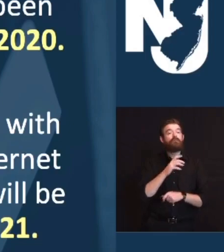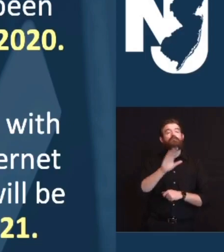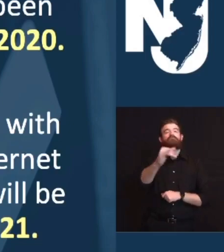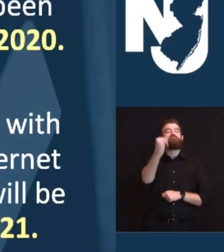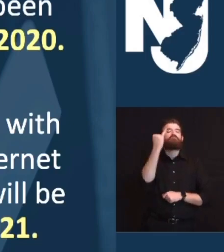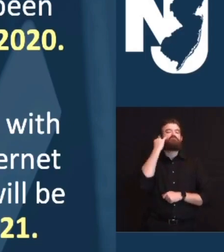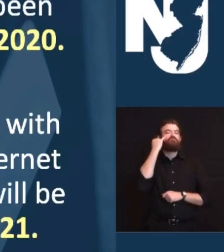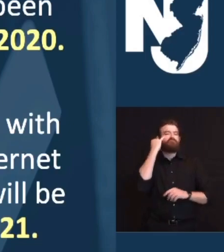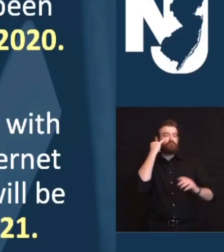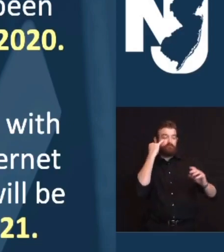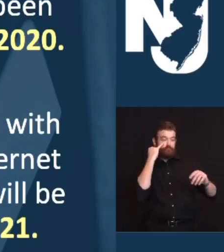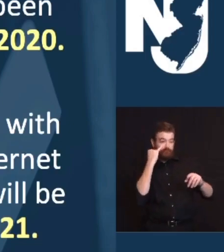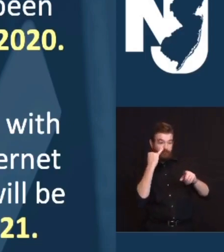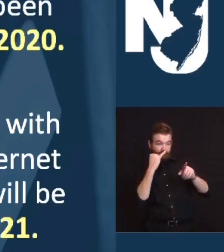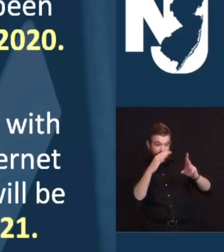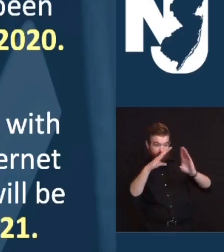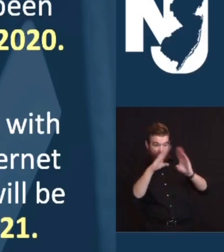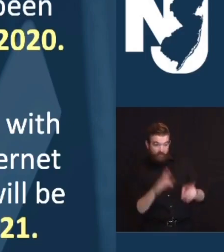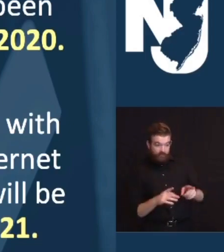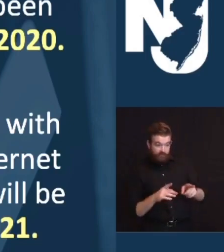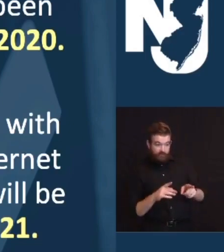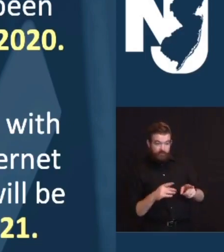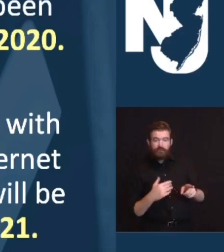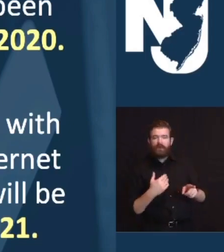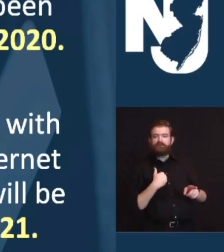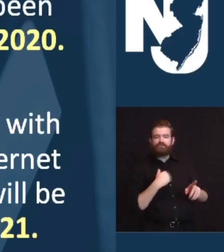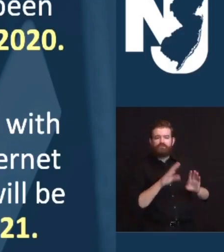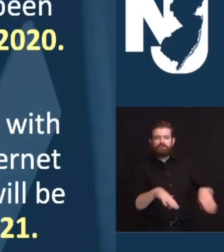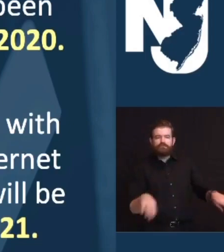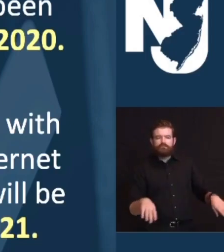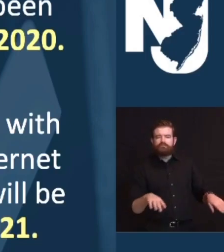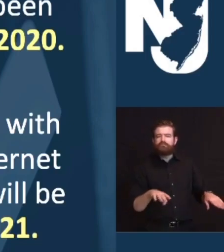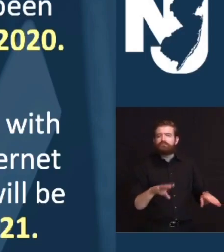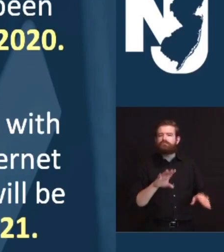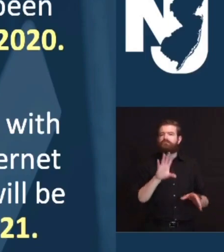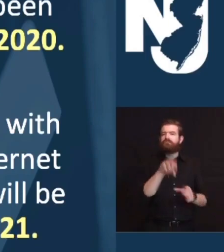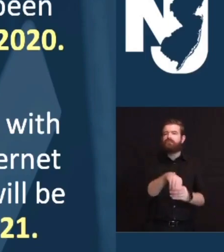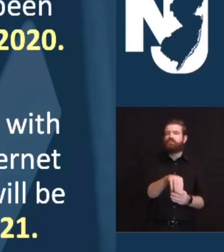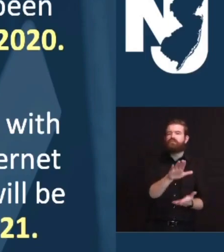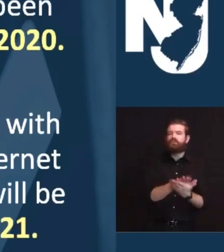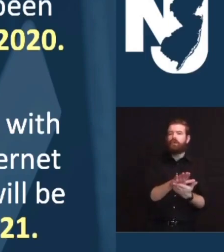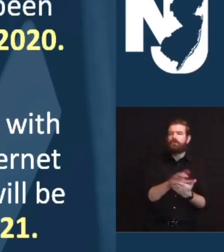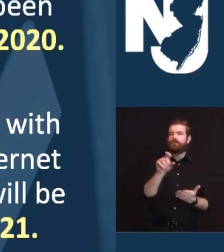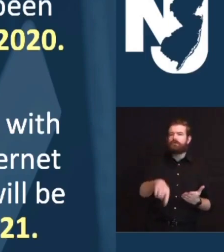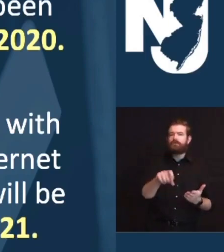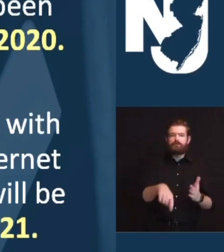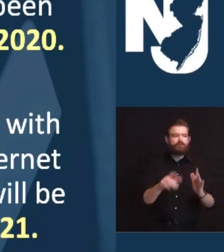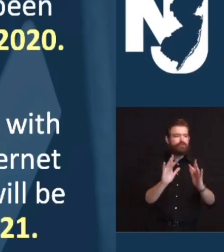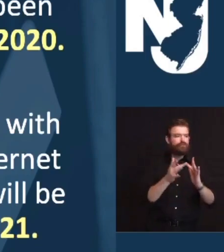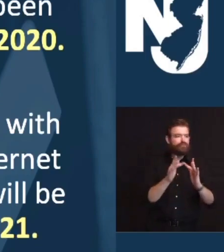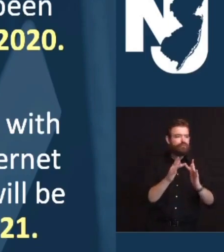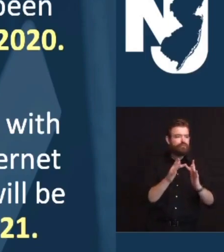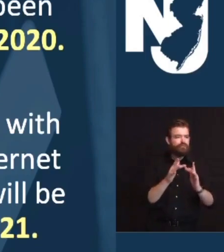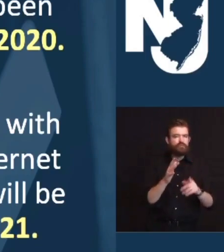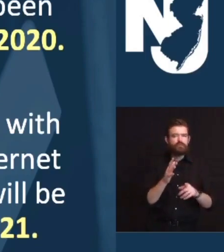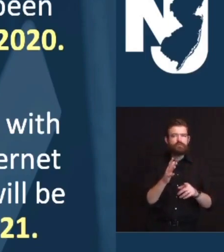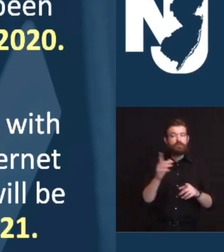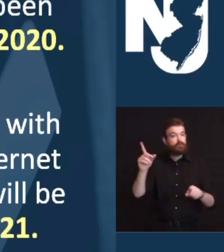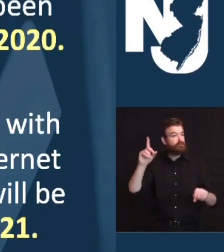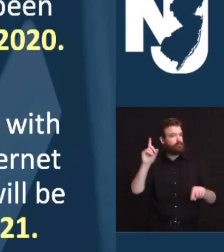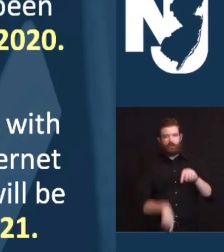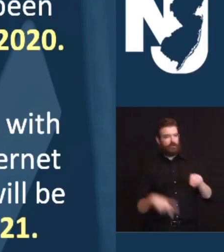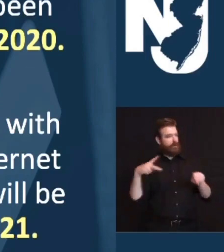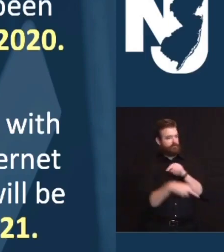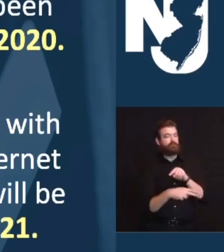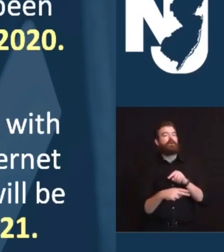connectivity for remote learning through March 15, 2021 as well. And before